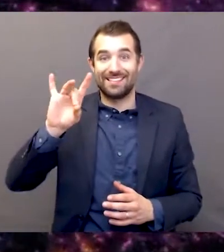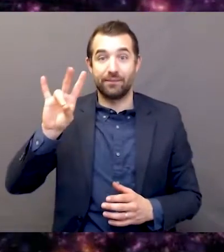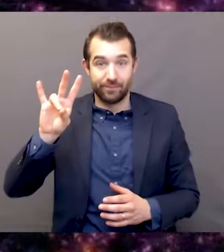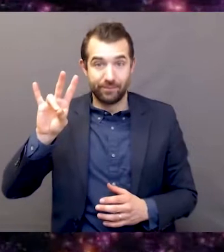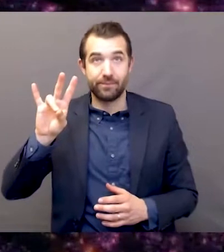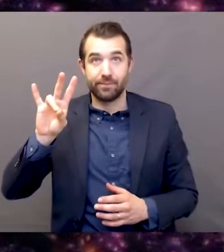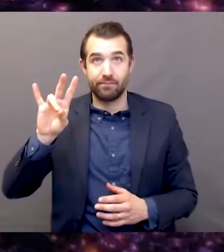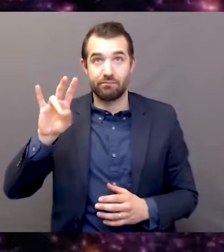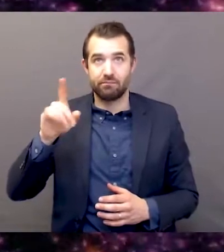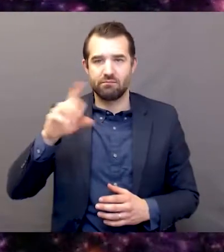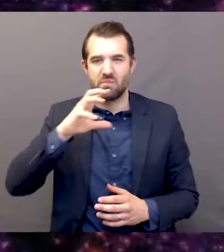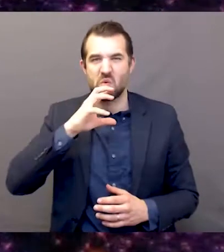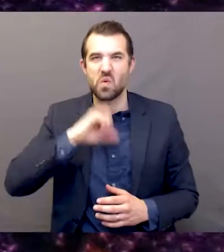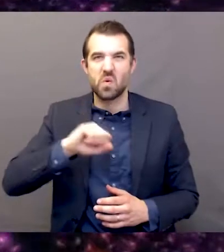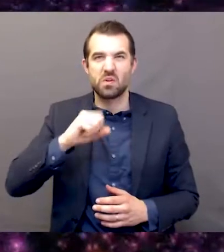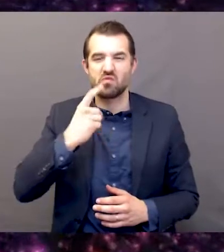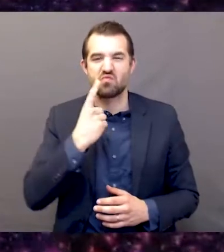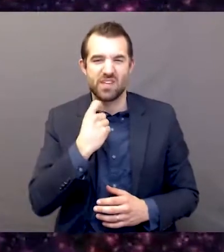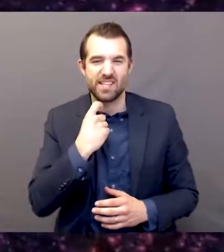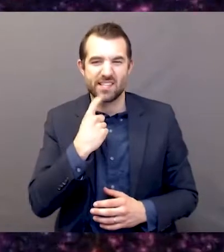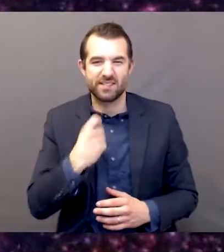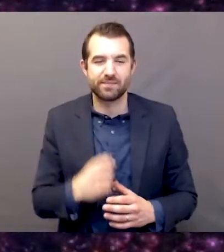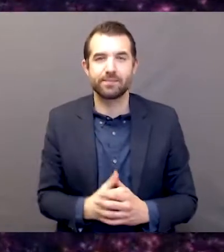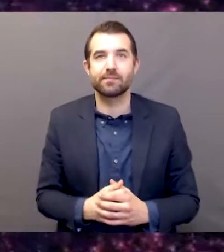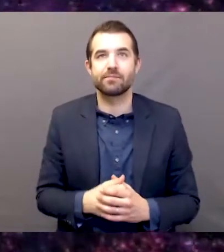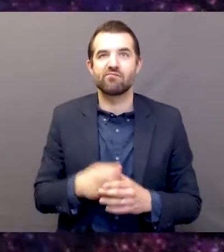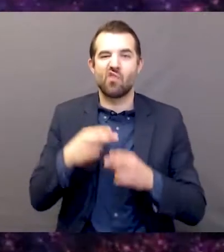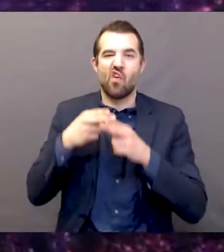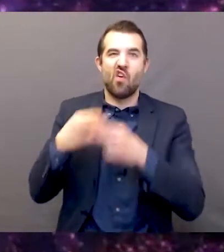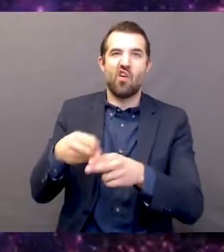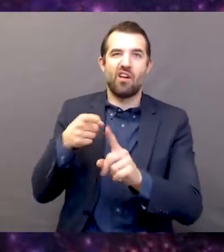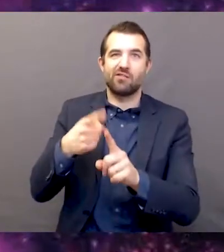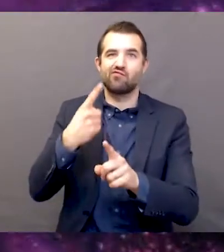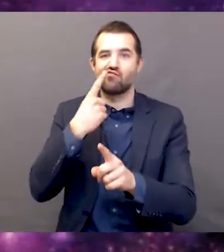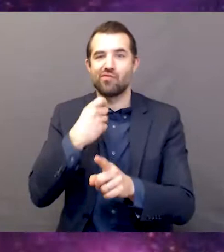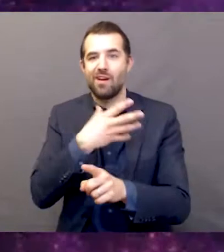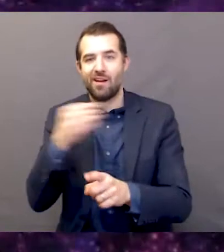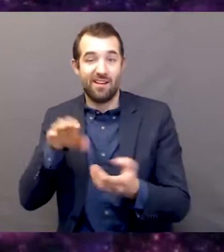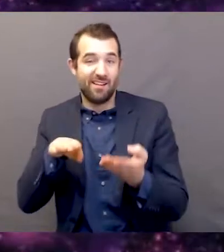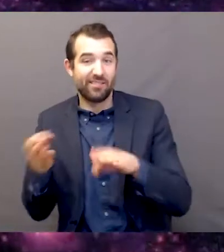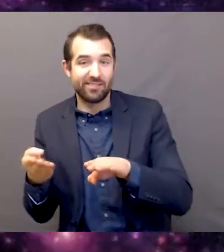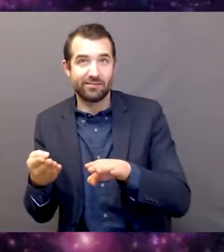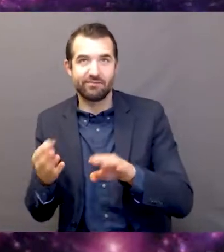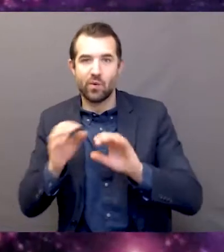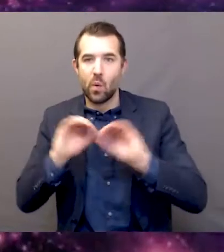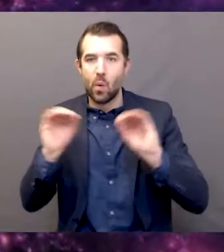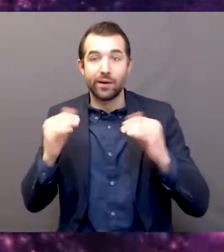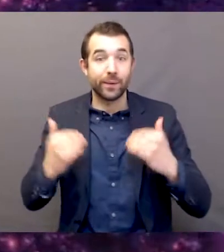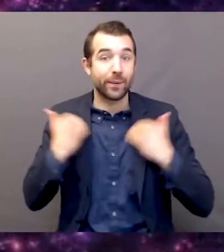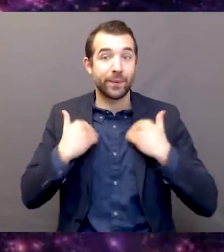M87 is one of these old reddish stars, reddish galaxies, and often referred to as a red and dead galaxy with no